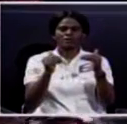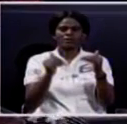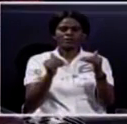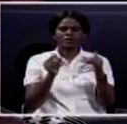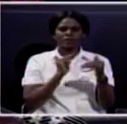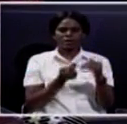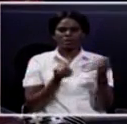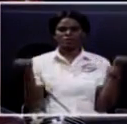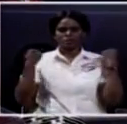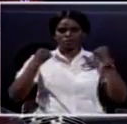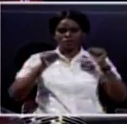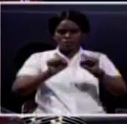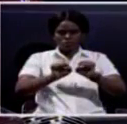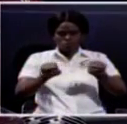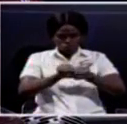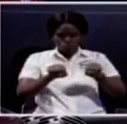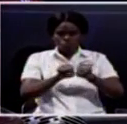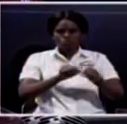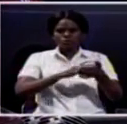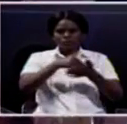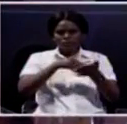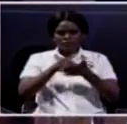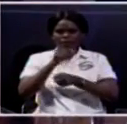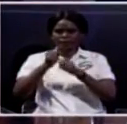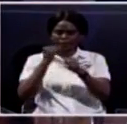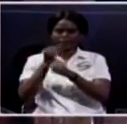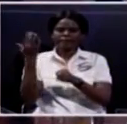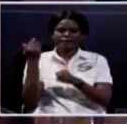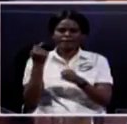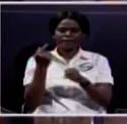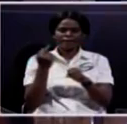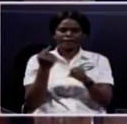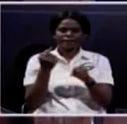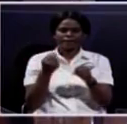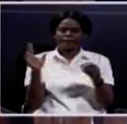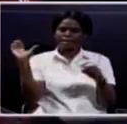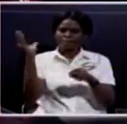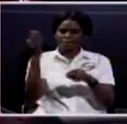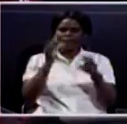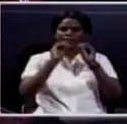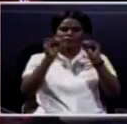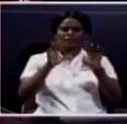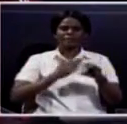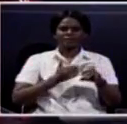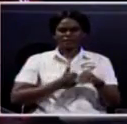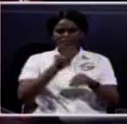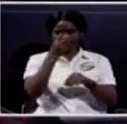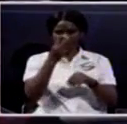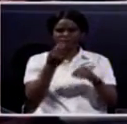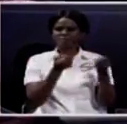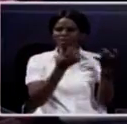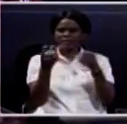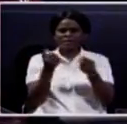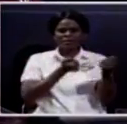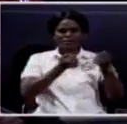wearing plastic shoes in those years. But today, when I'm addressing the teachers, I see a lot of vehicles